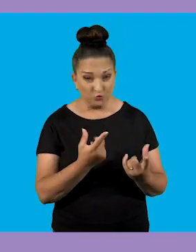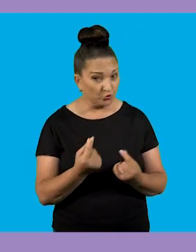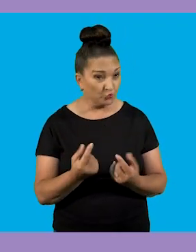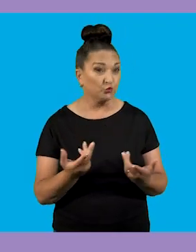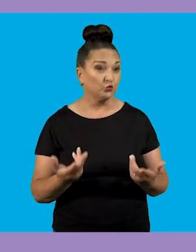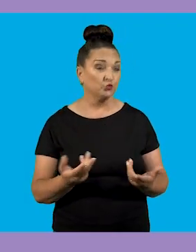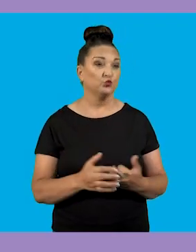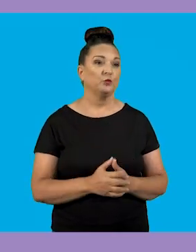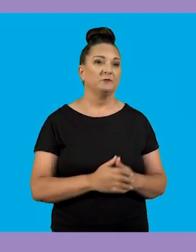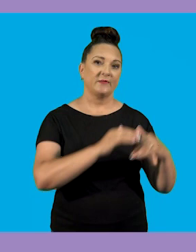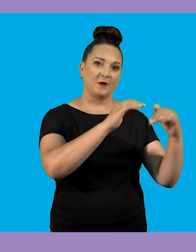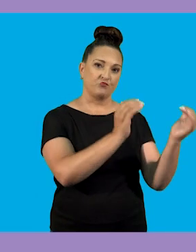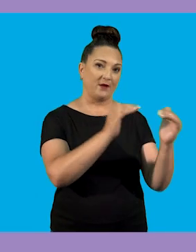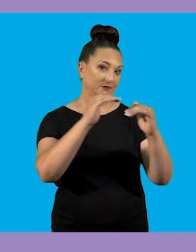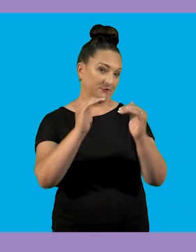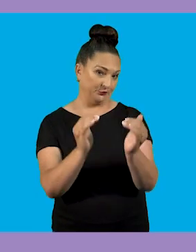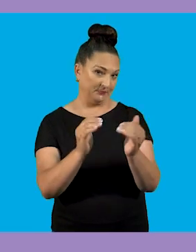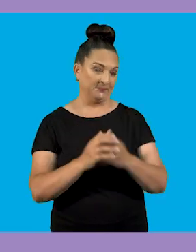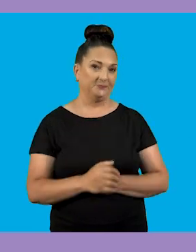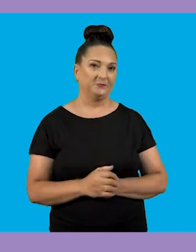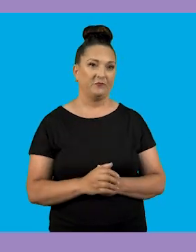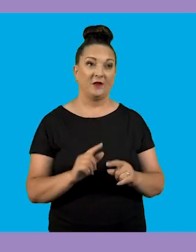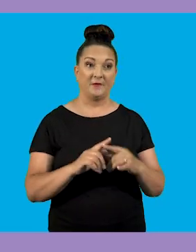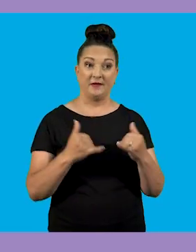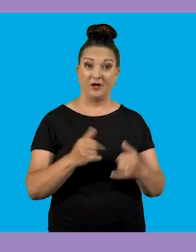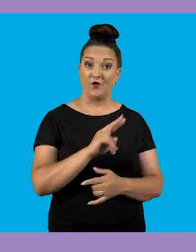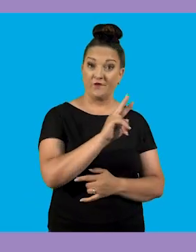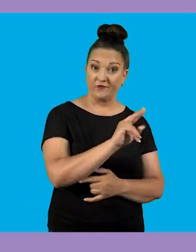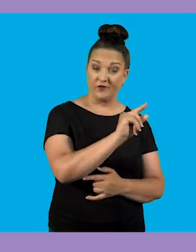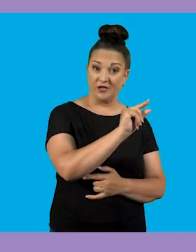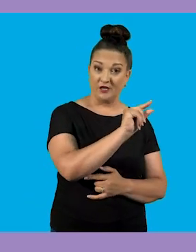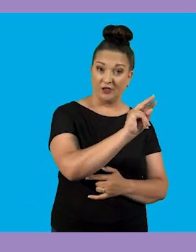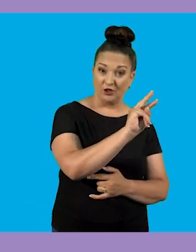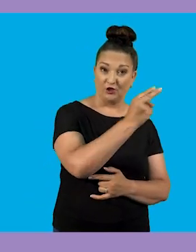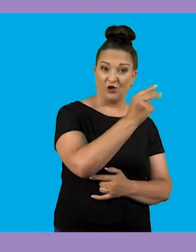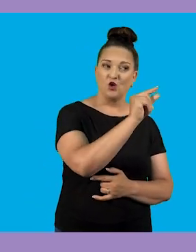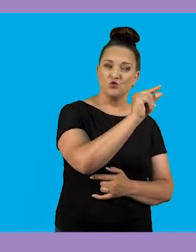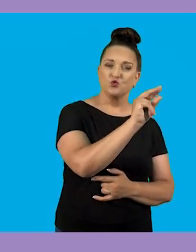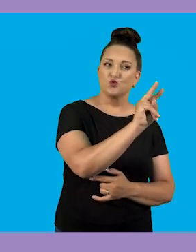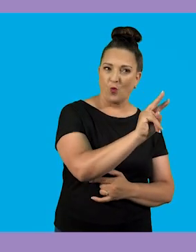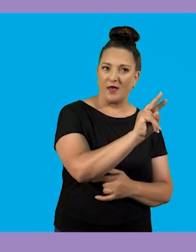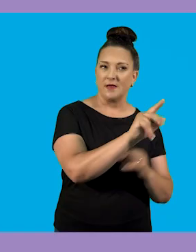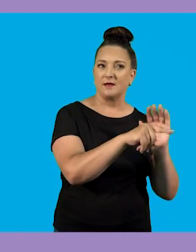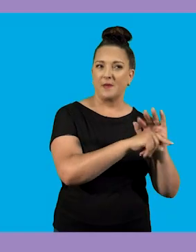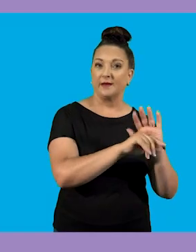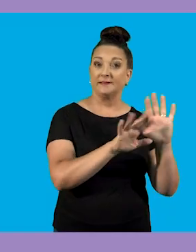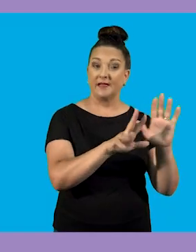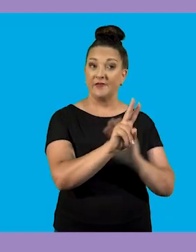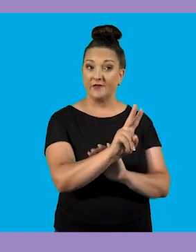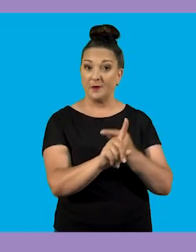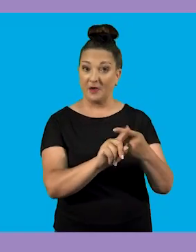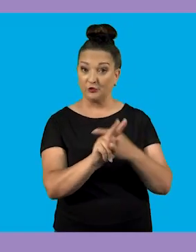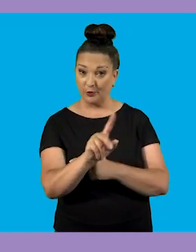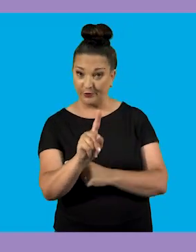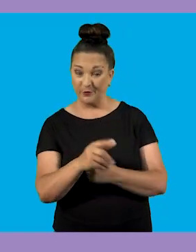how are we going to factorize there? Two brackets, and this time we have v squared minus 10v plus